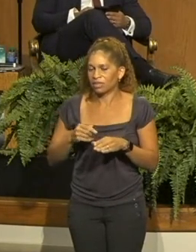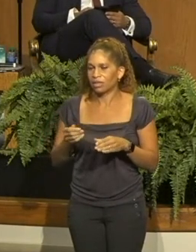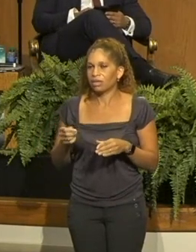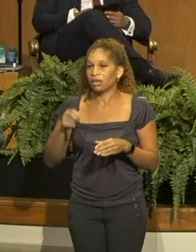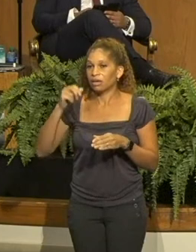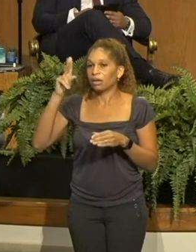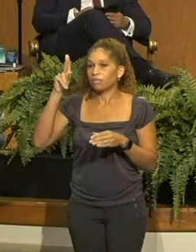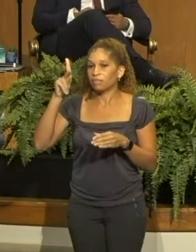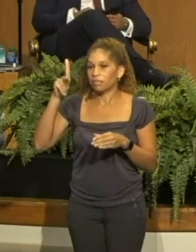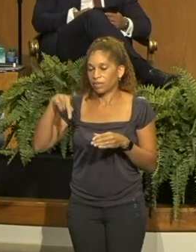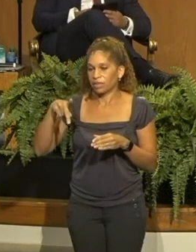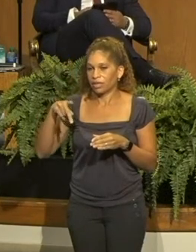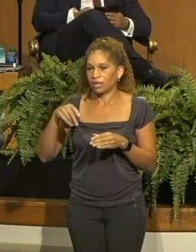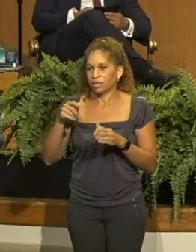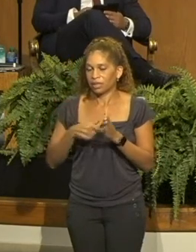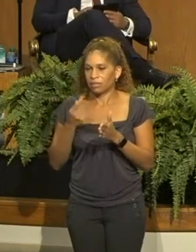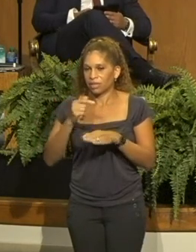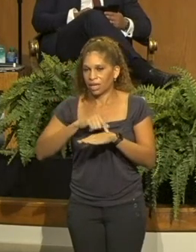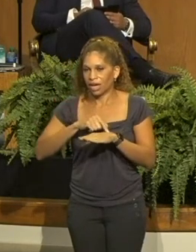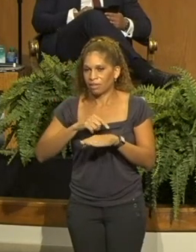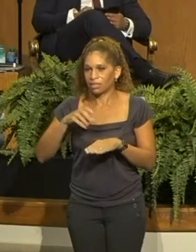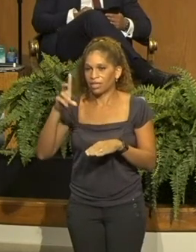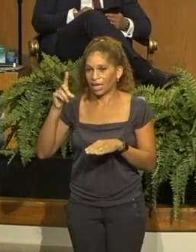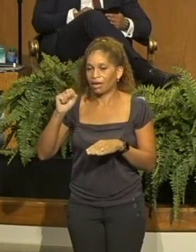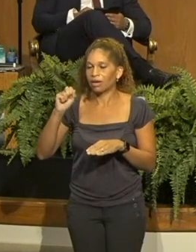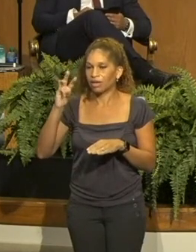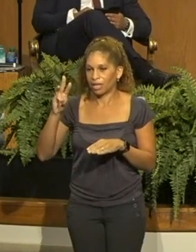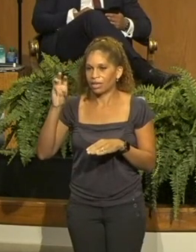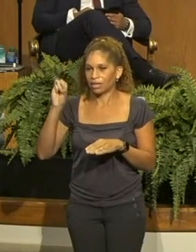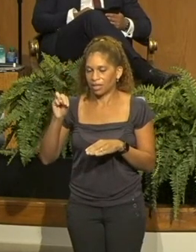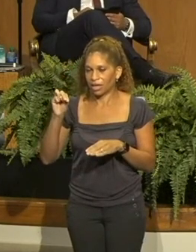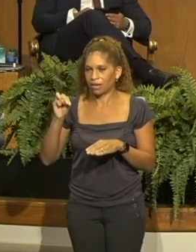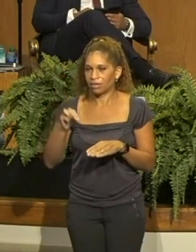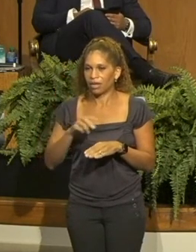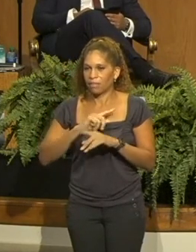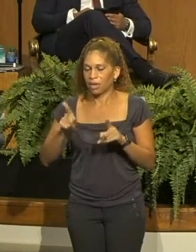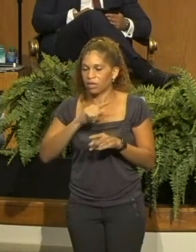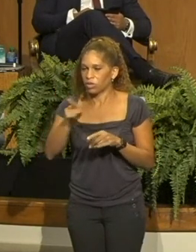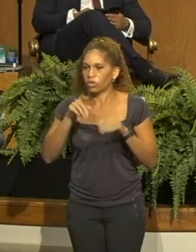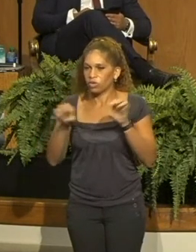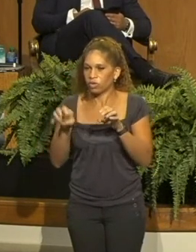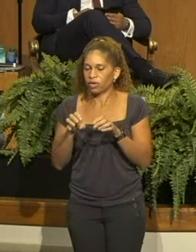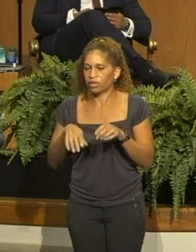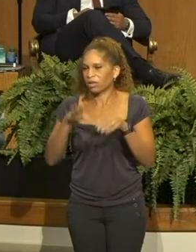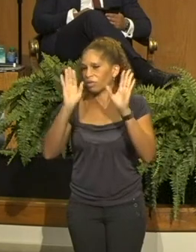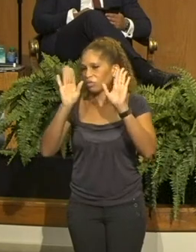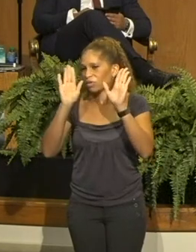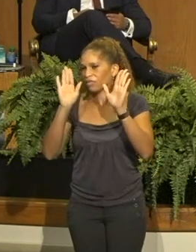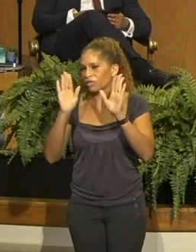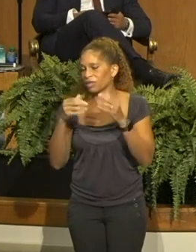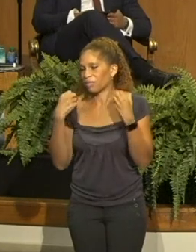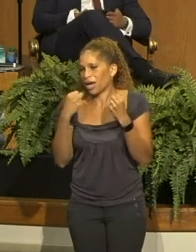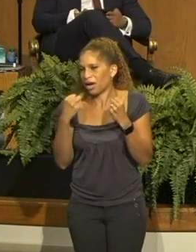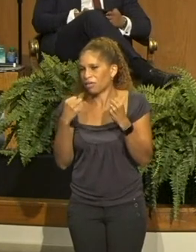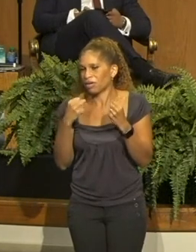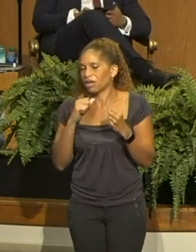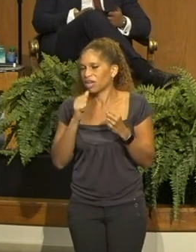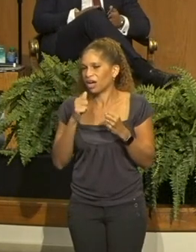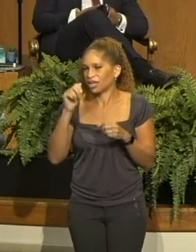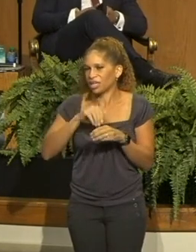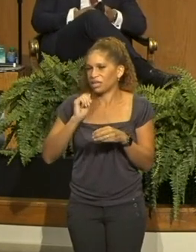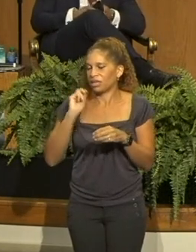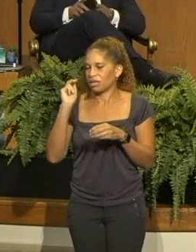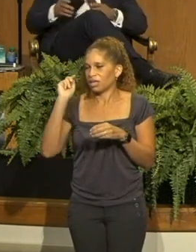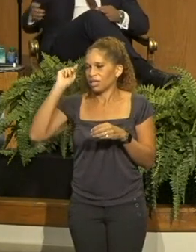it that the excellency of the power might be of thee and not of us. So hide us behind